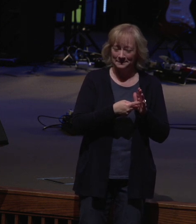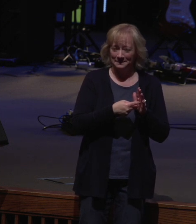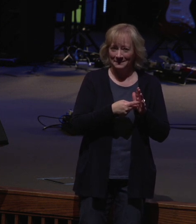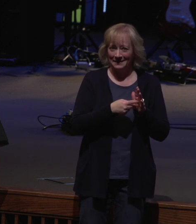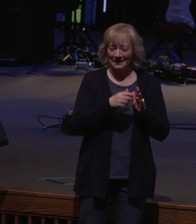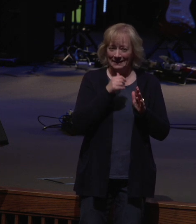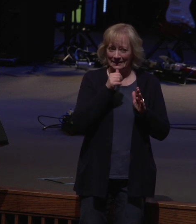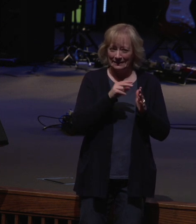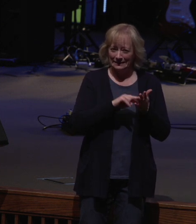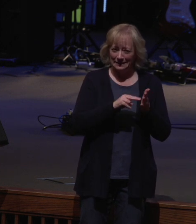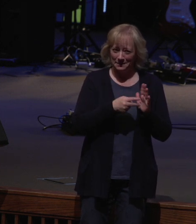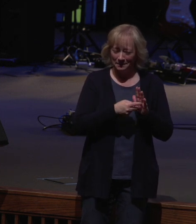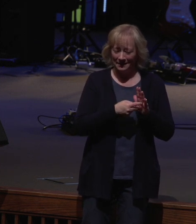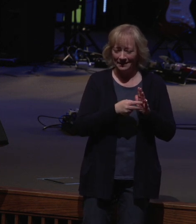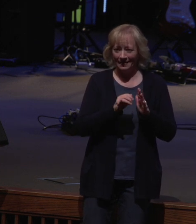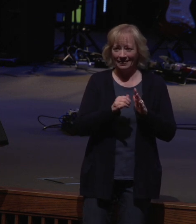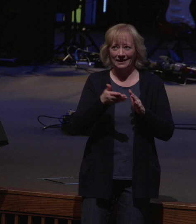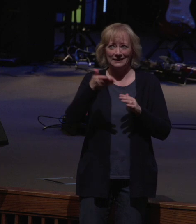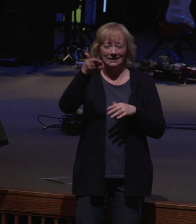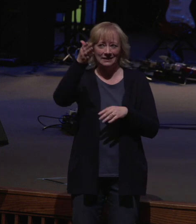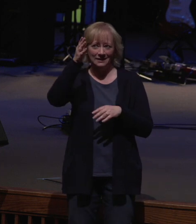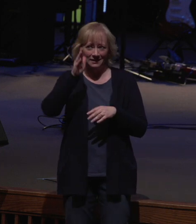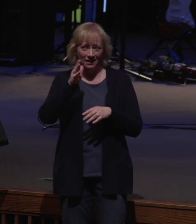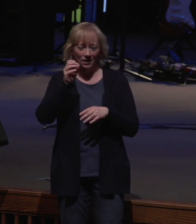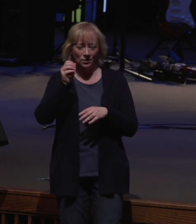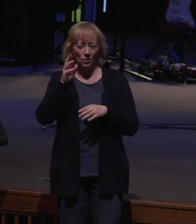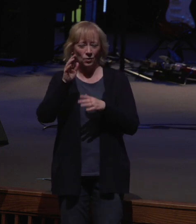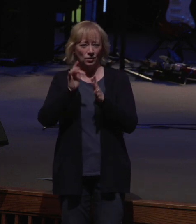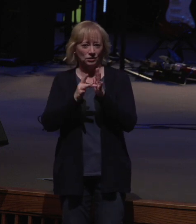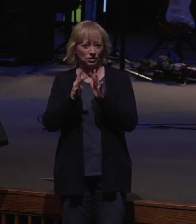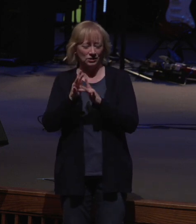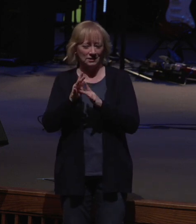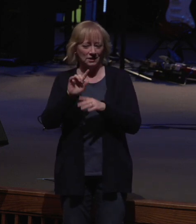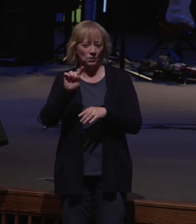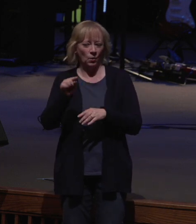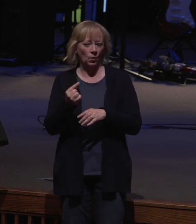that God or his son Jesus Christ is the only one in our heart.